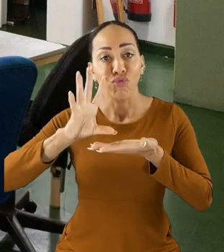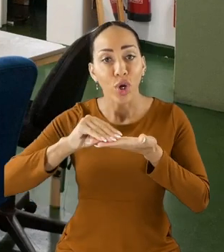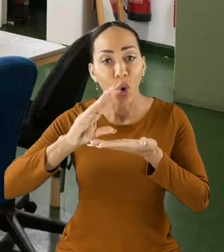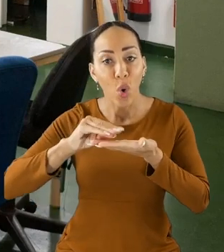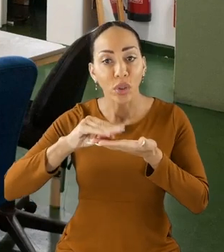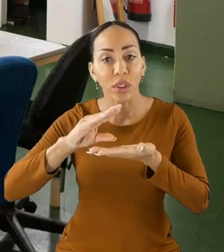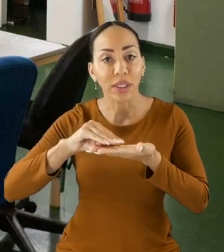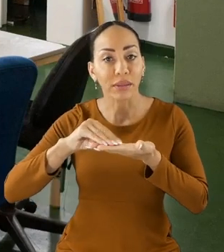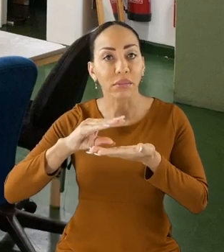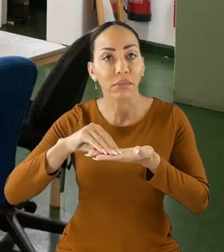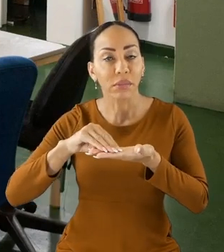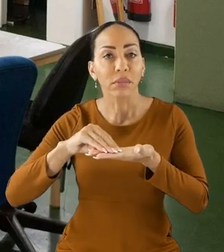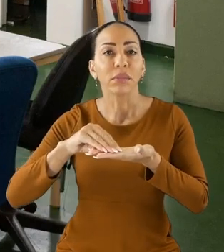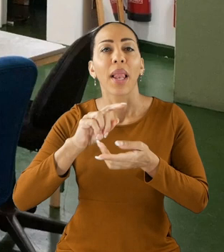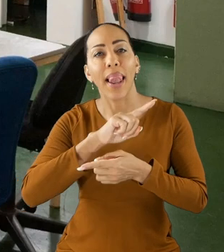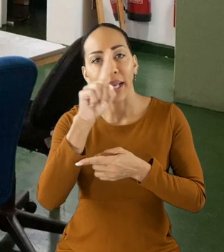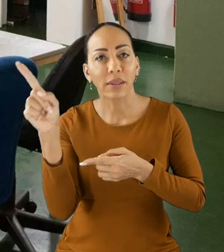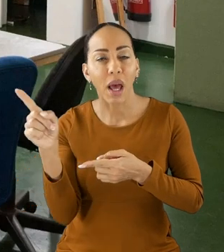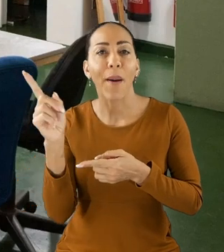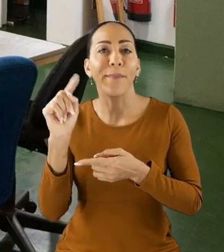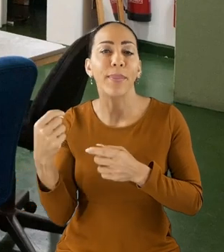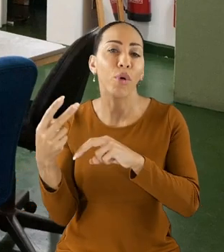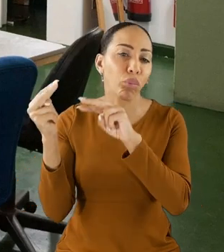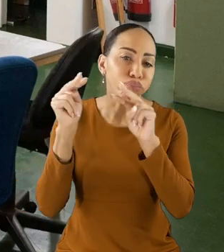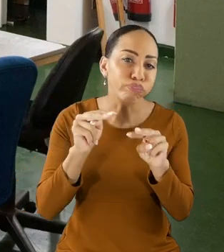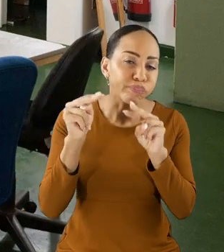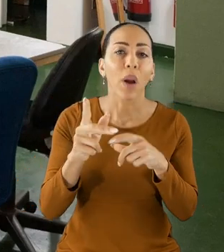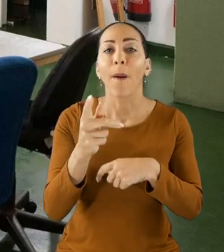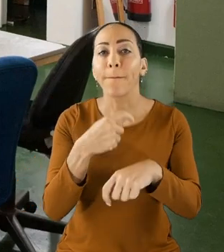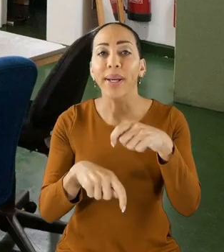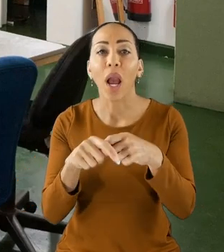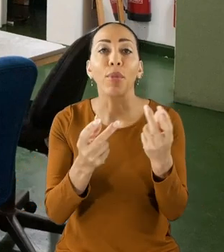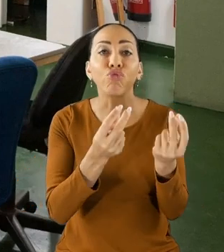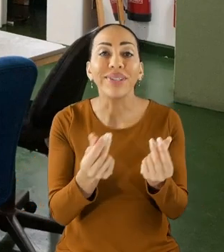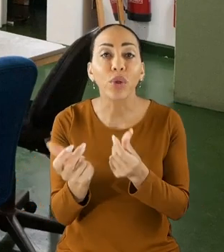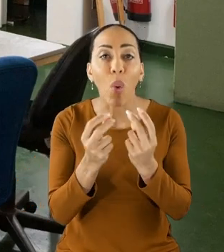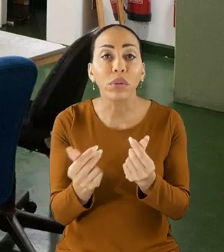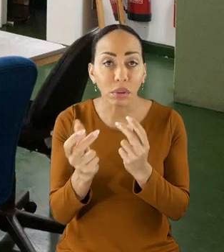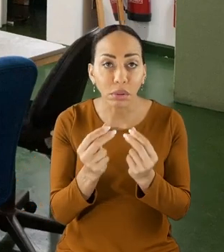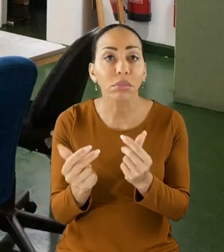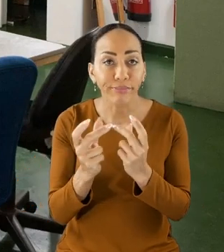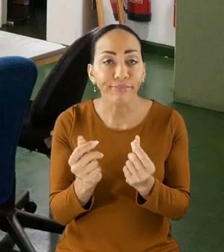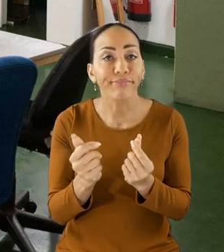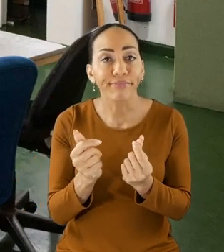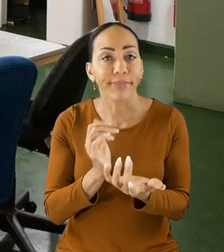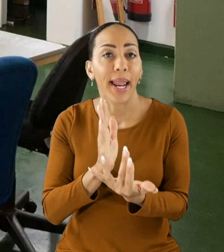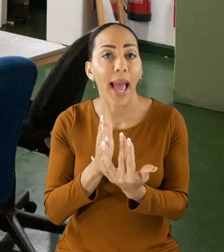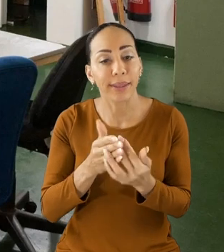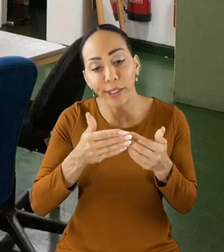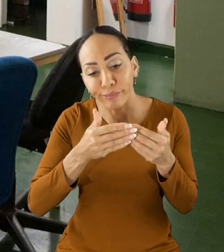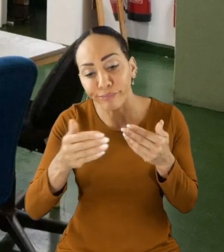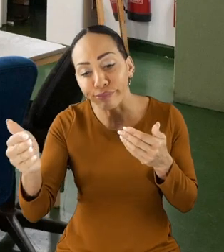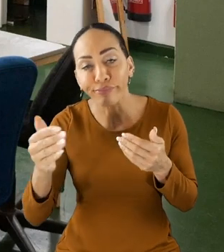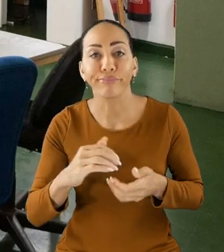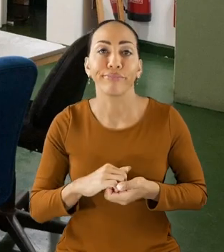this for us to refer to, and for others to actually refer to as well. So it is a resource that we're creating today